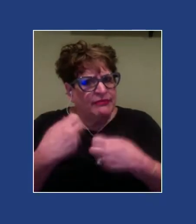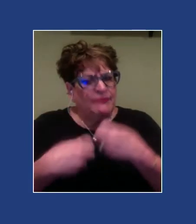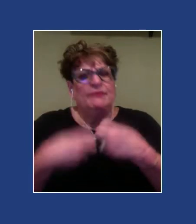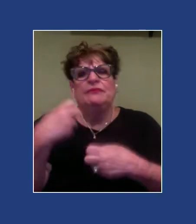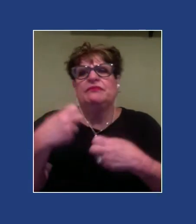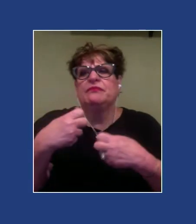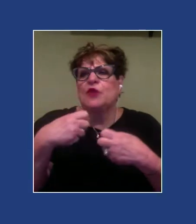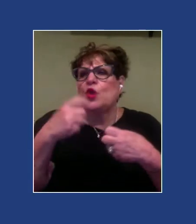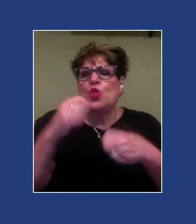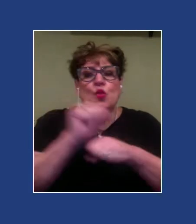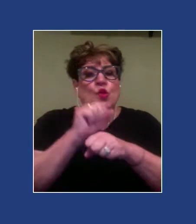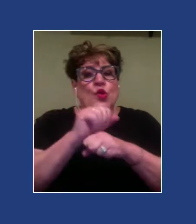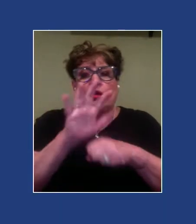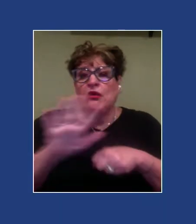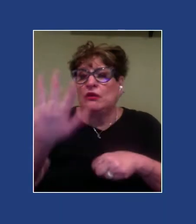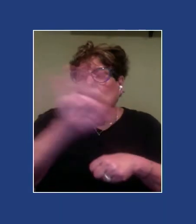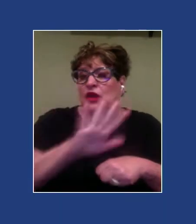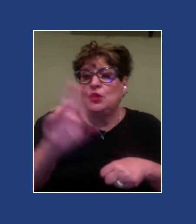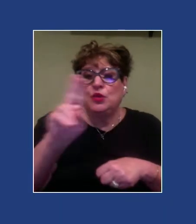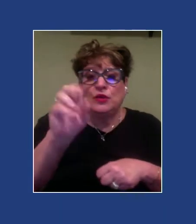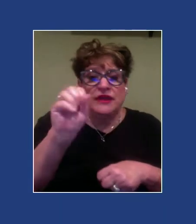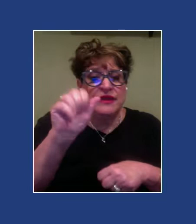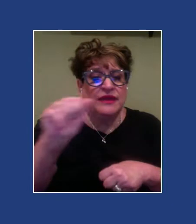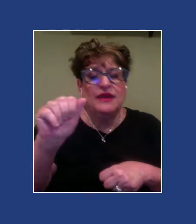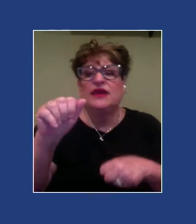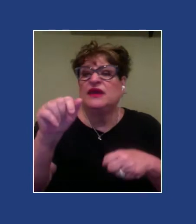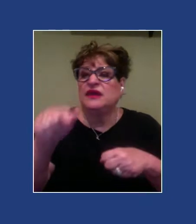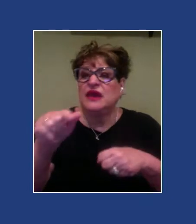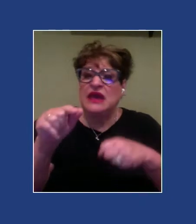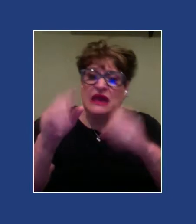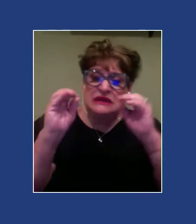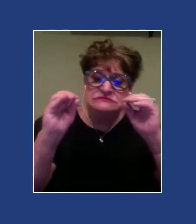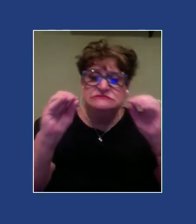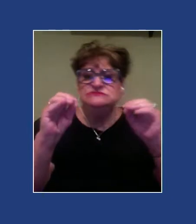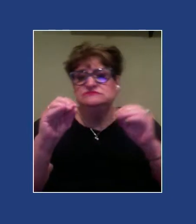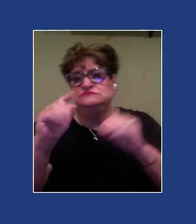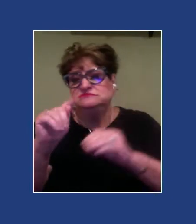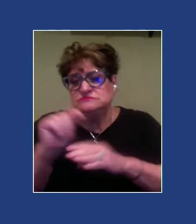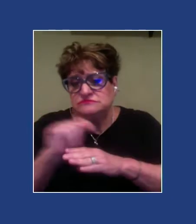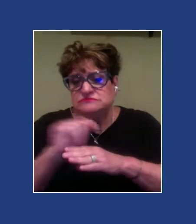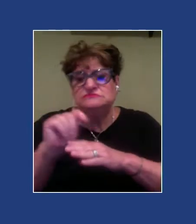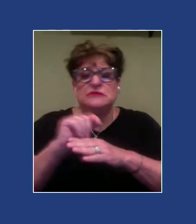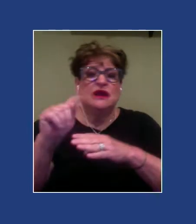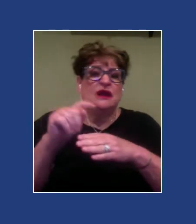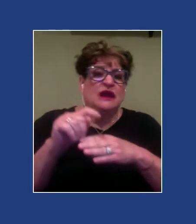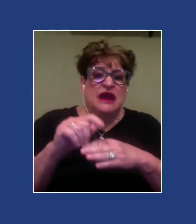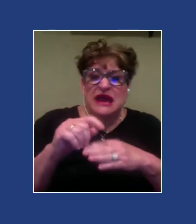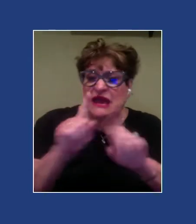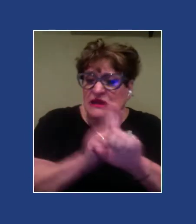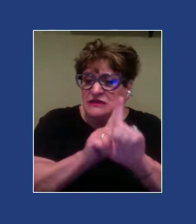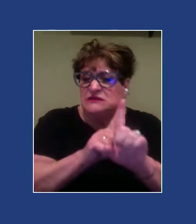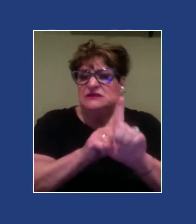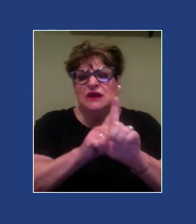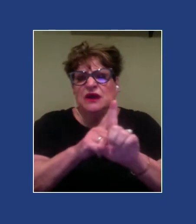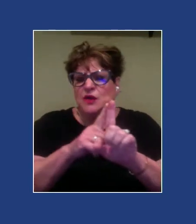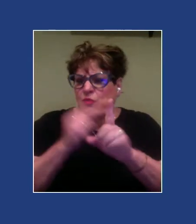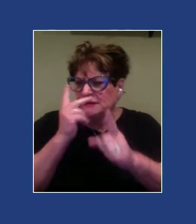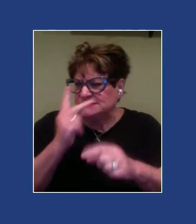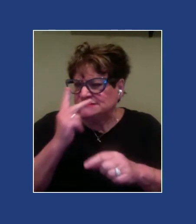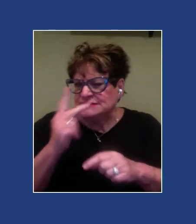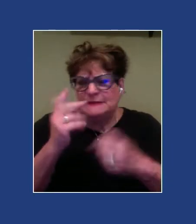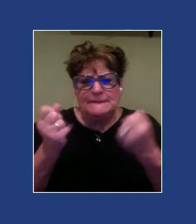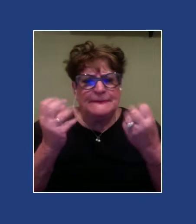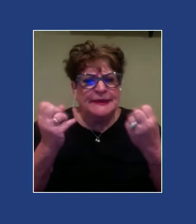the country, education, training, and technical assistance, we encounter many clinicians and care teams who